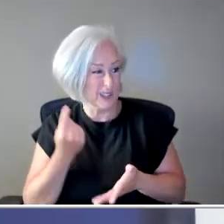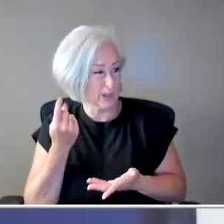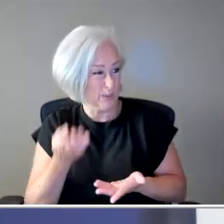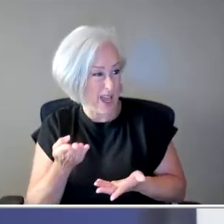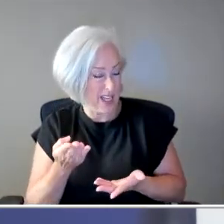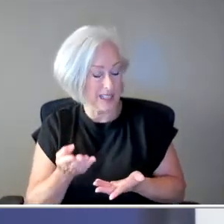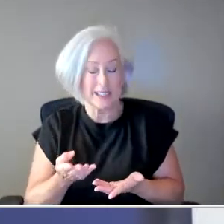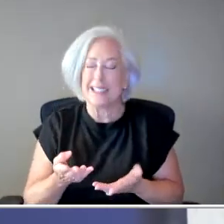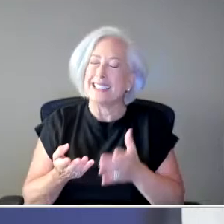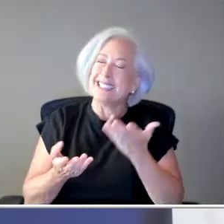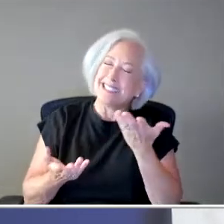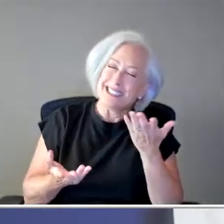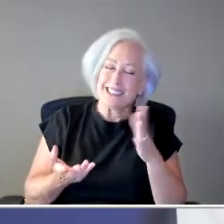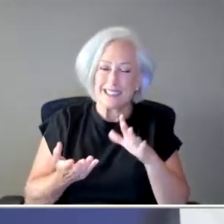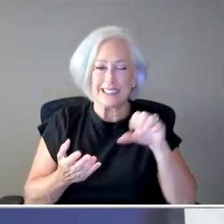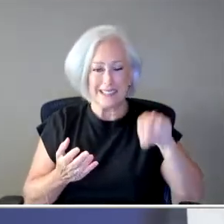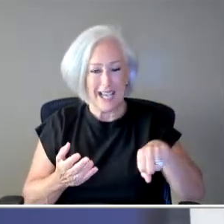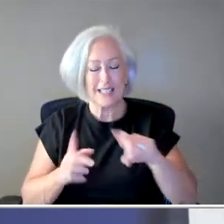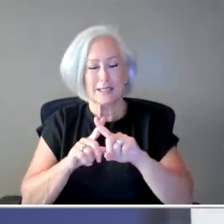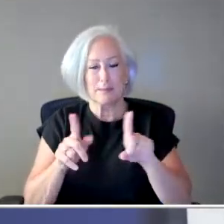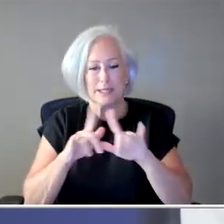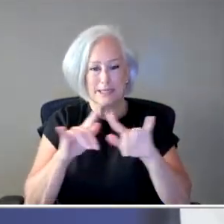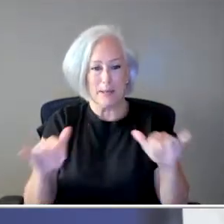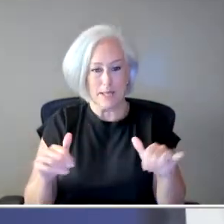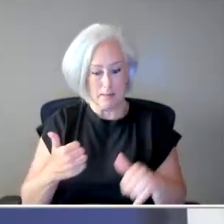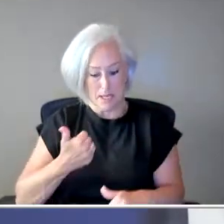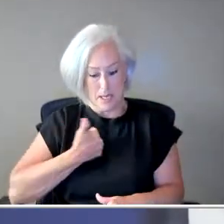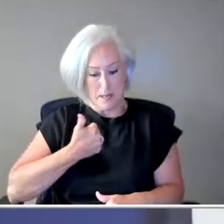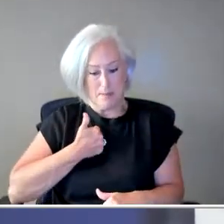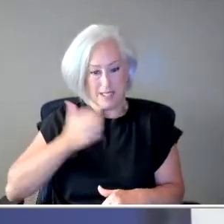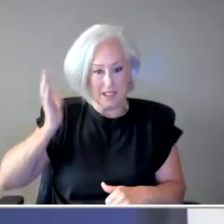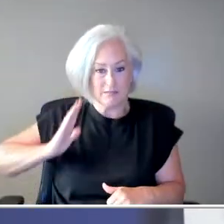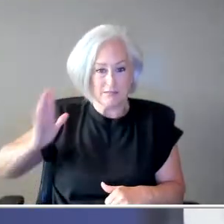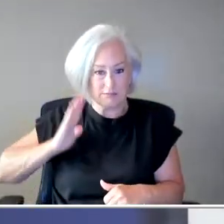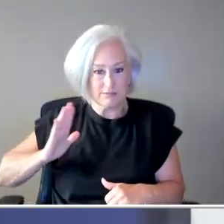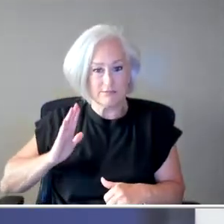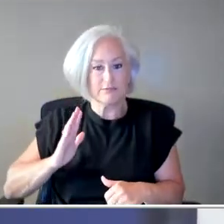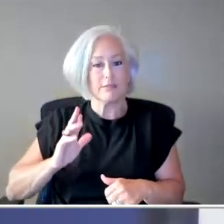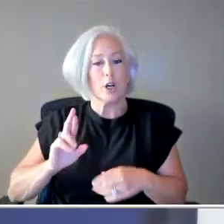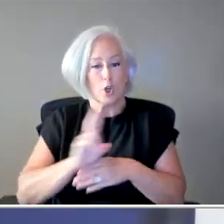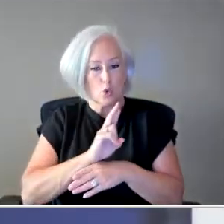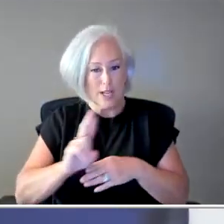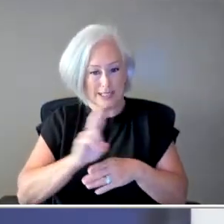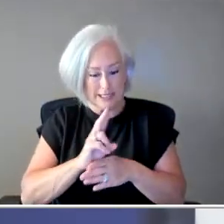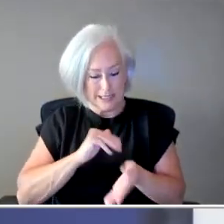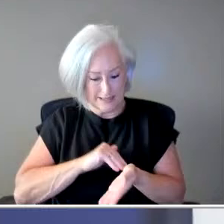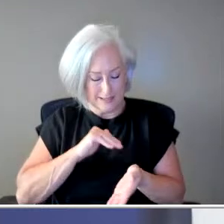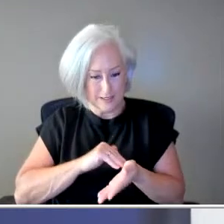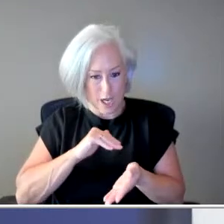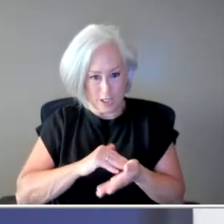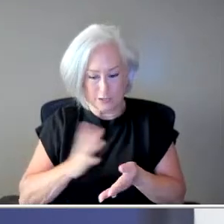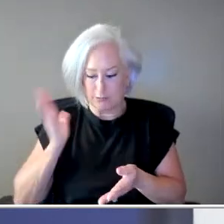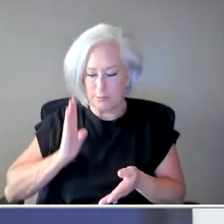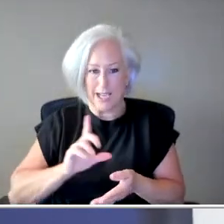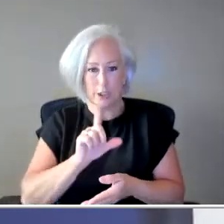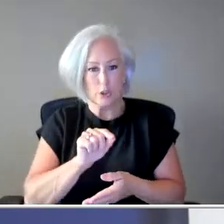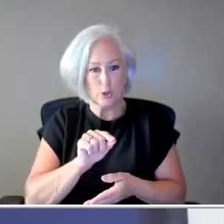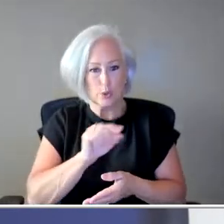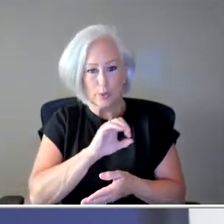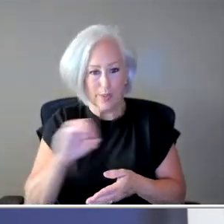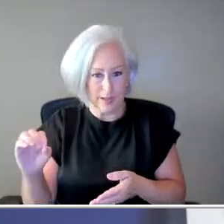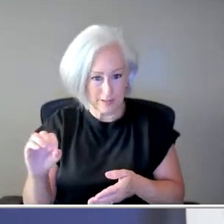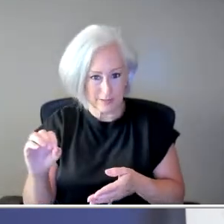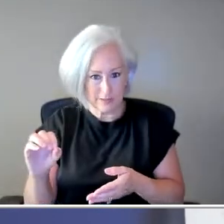time, when I was a resident in the early 2000s and nobody was talking about well-being yet, I didn't even realize it,